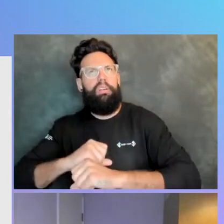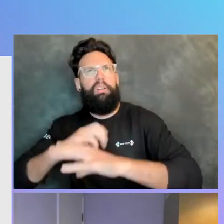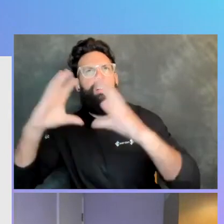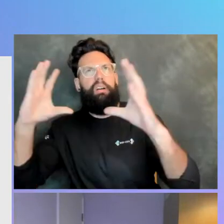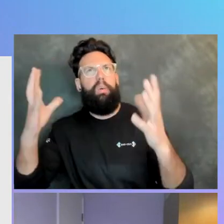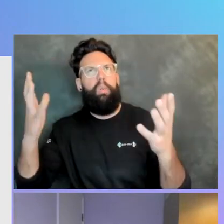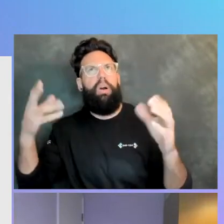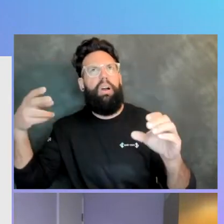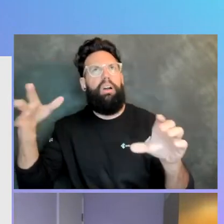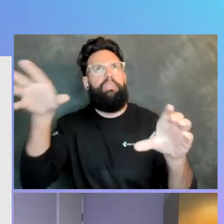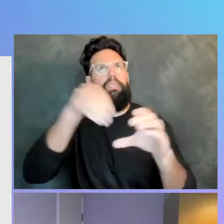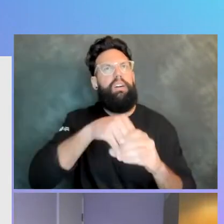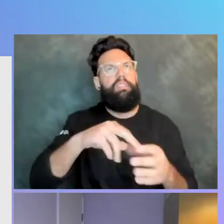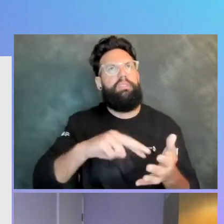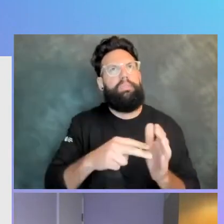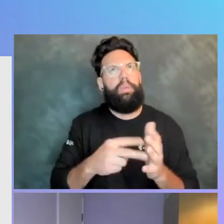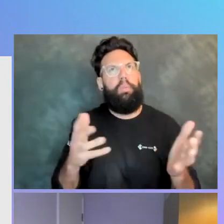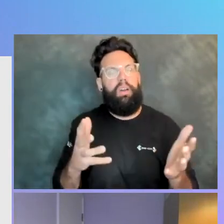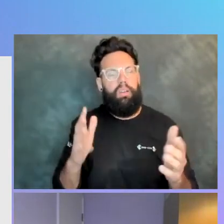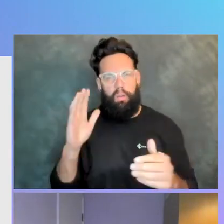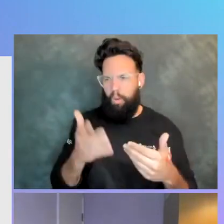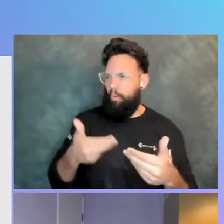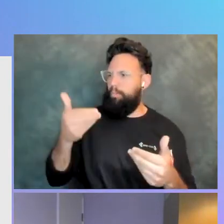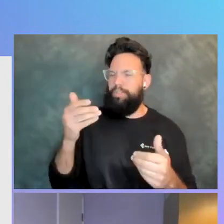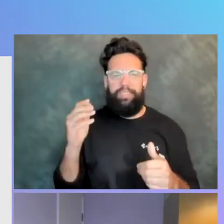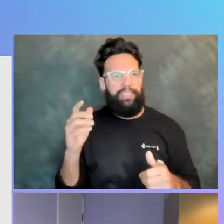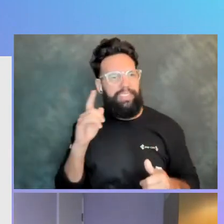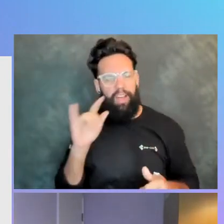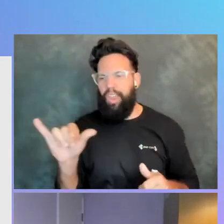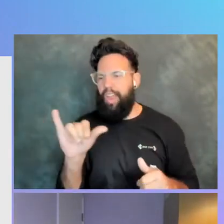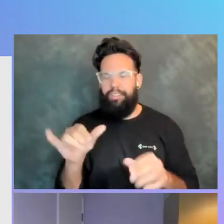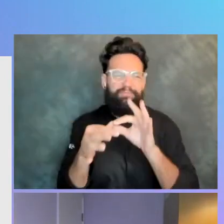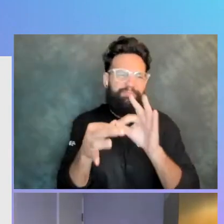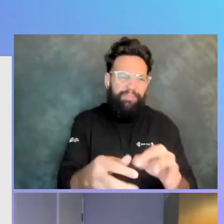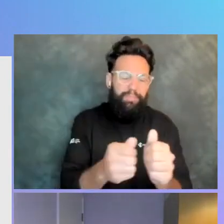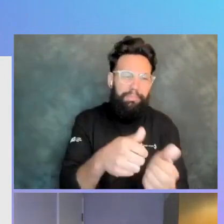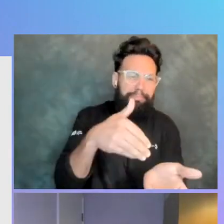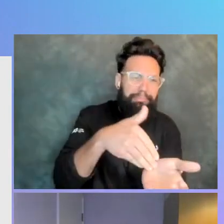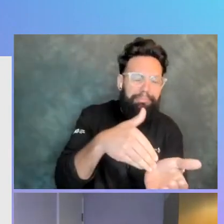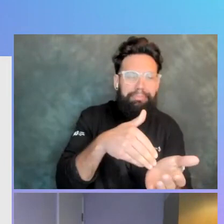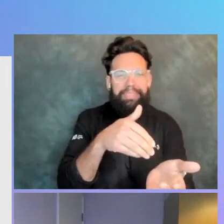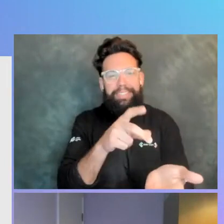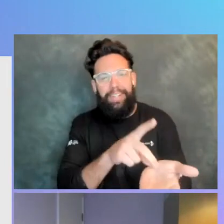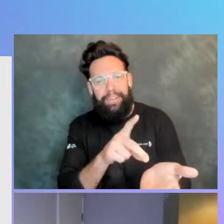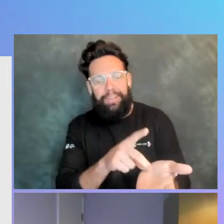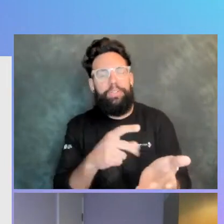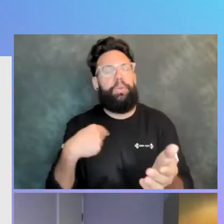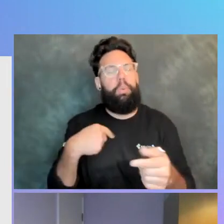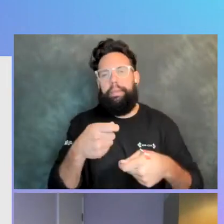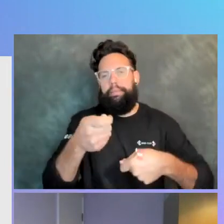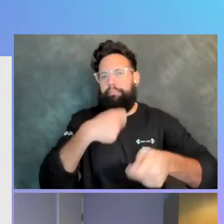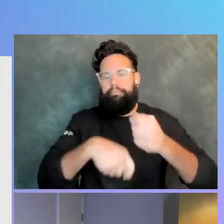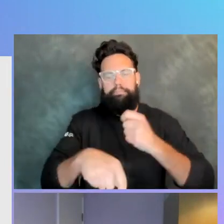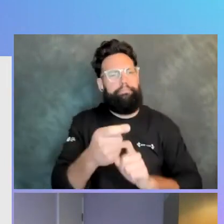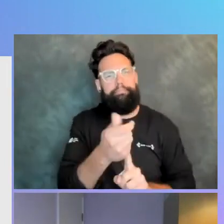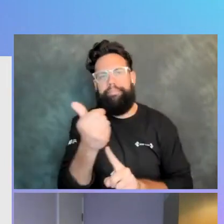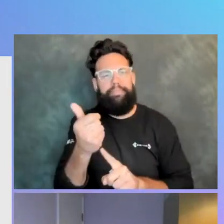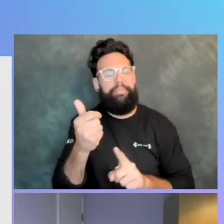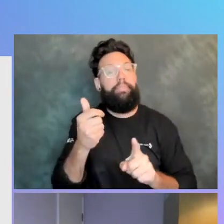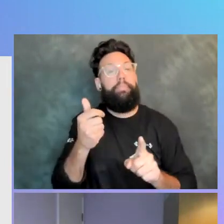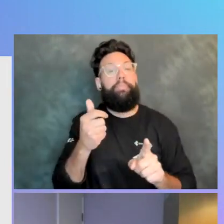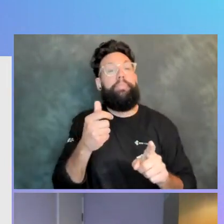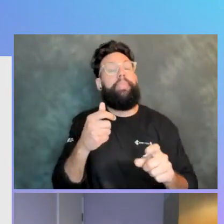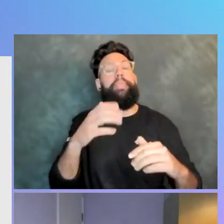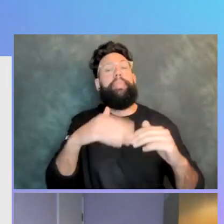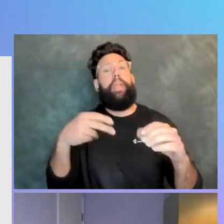medical. So instead, we changed this to be, we'd like to hear what you think, which is much less formal and